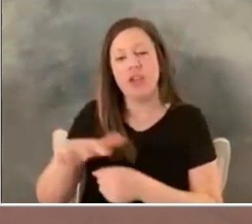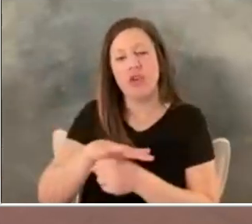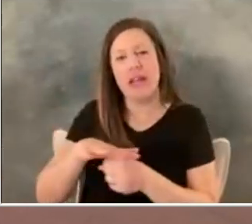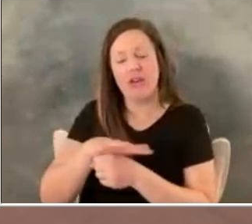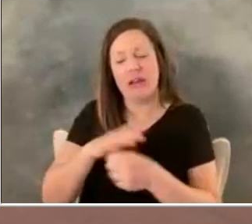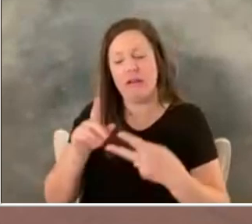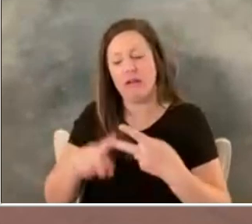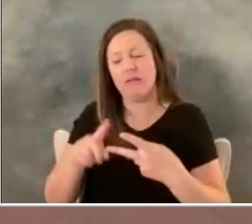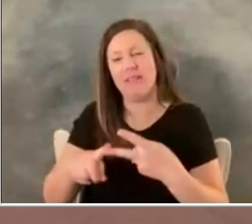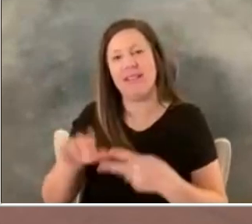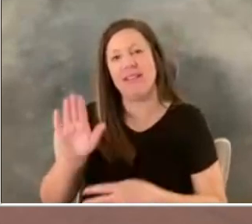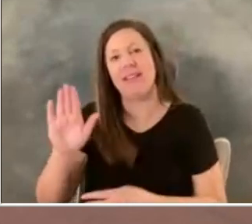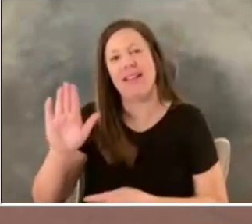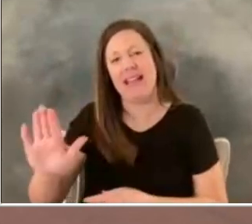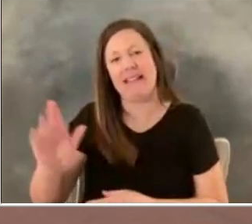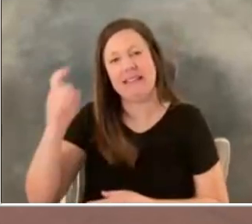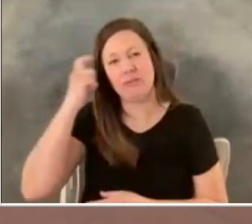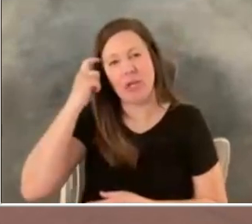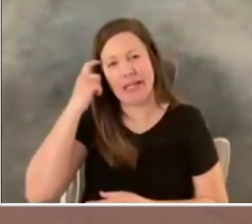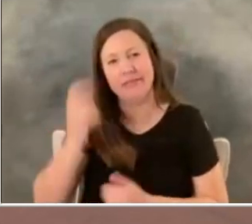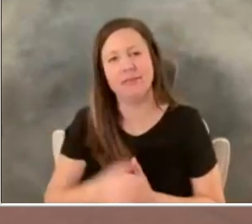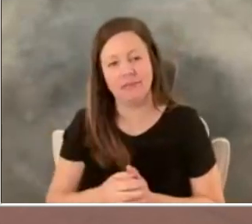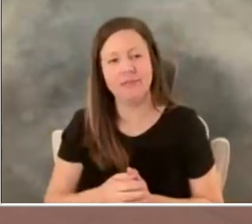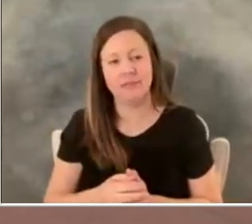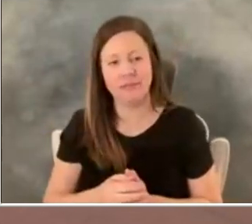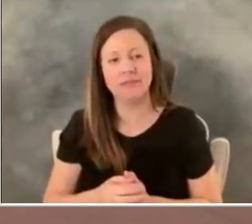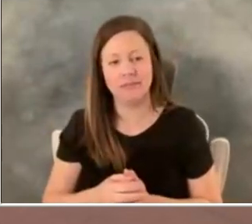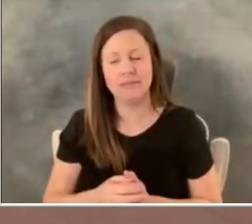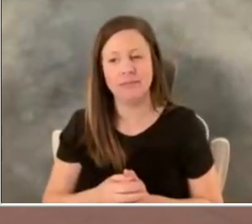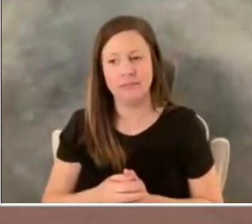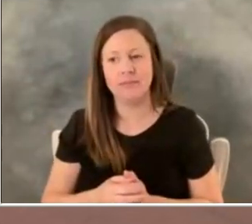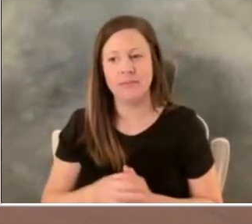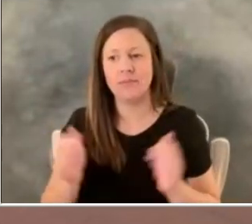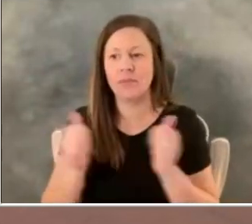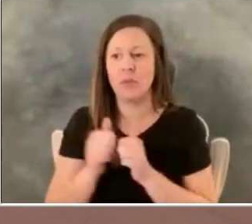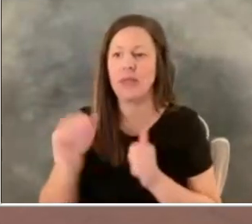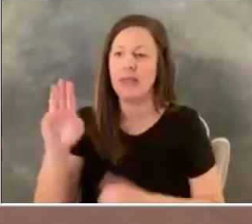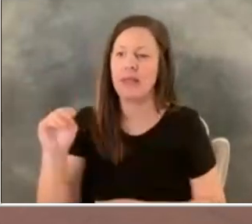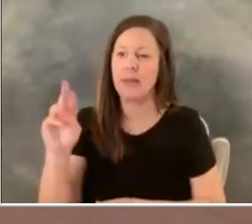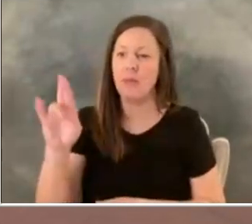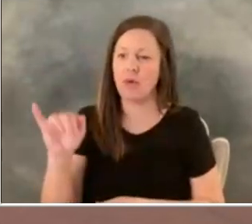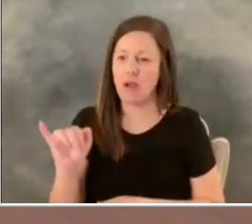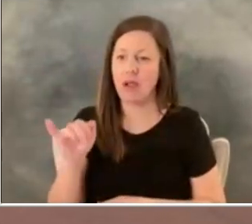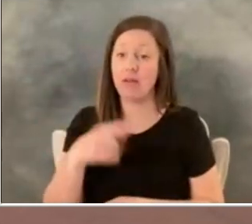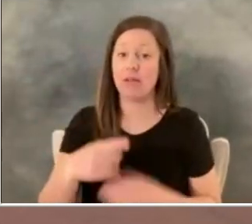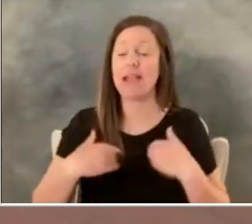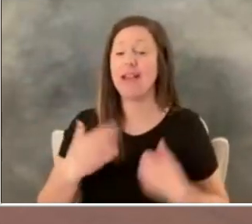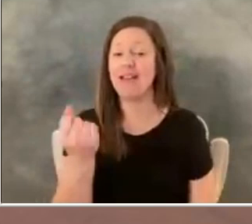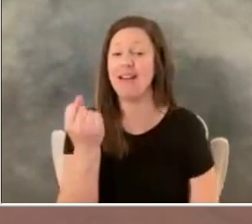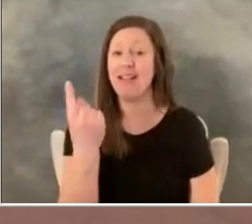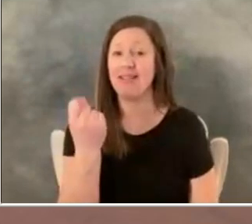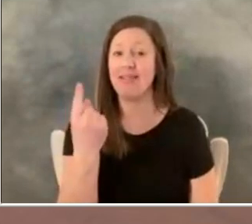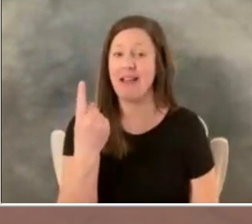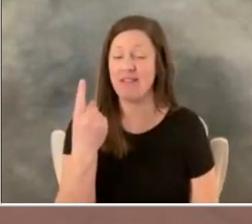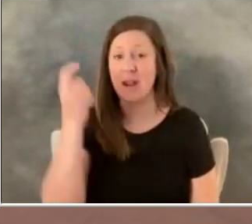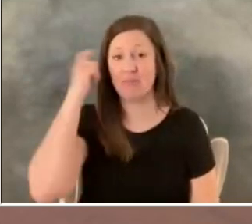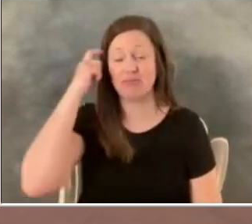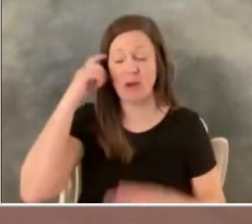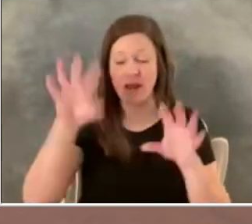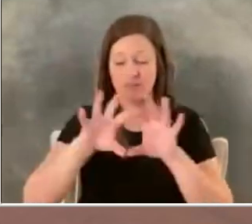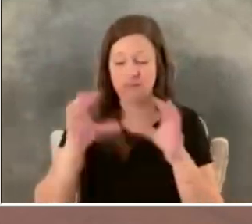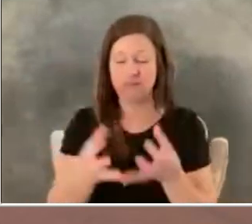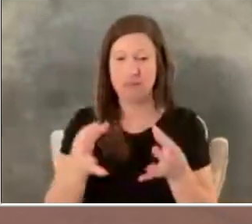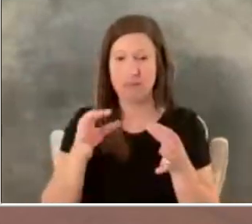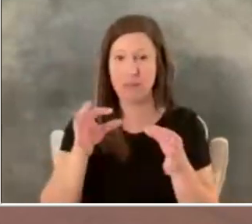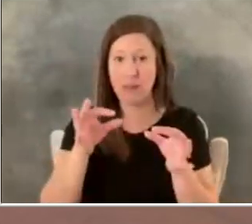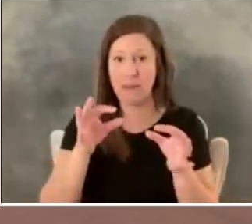brain. He actually, upon staging imaging with MRI, had 11 small brain metastases ranging in size to a